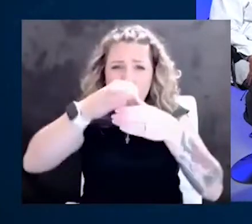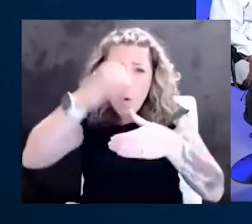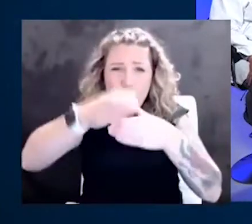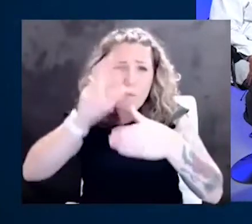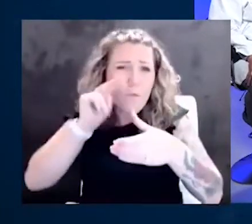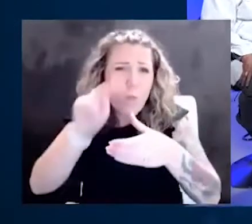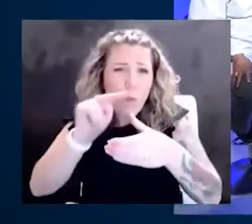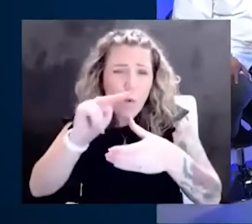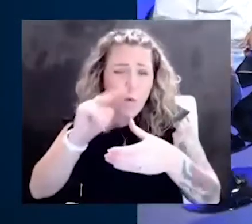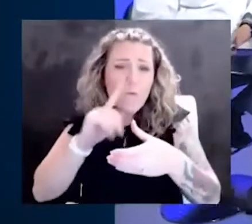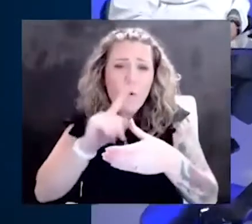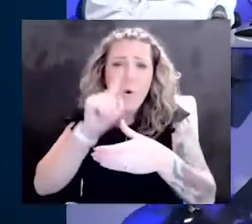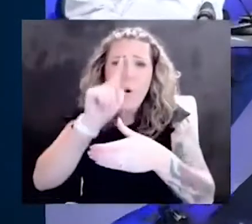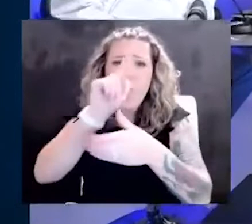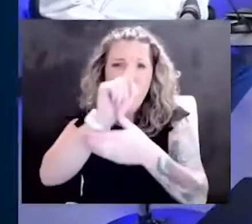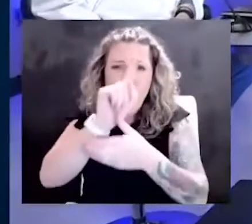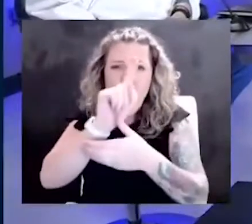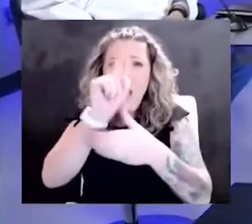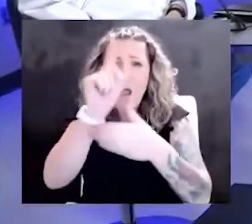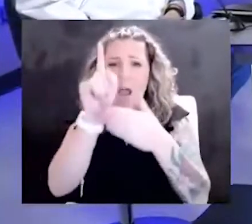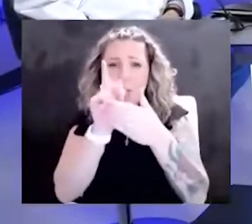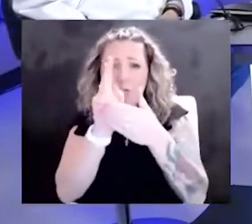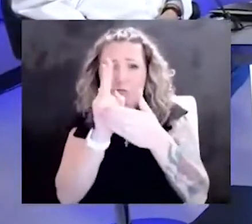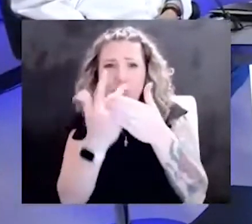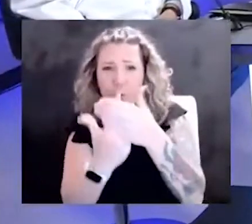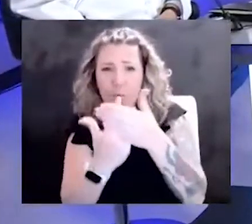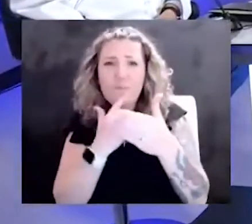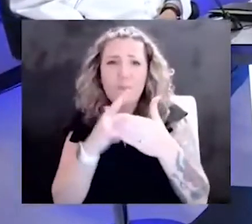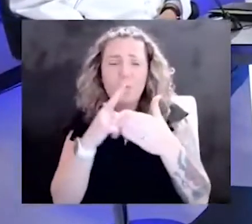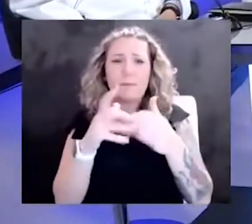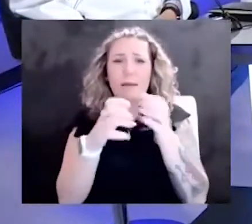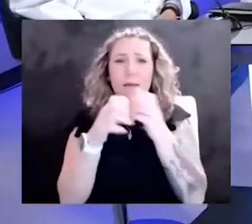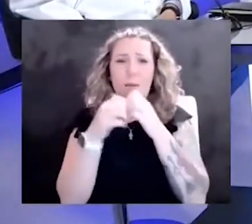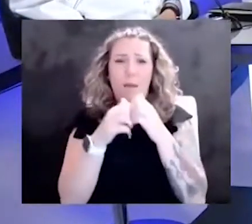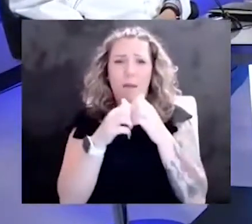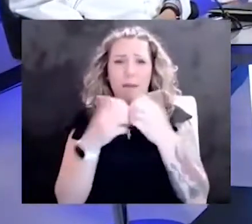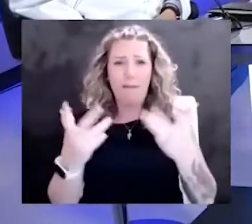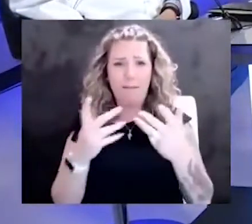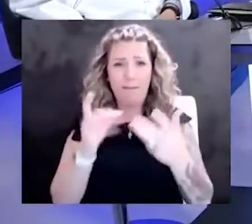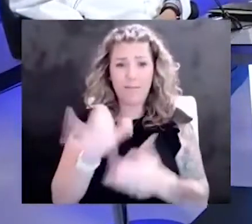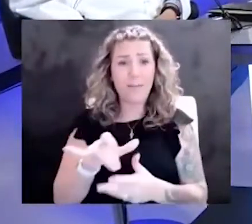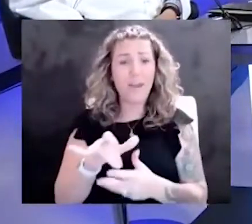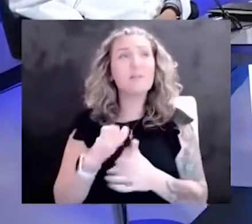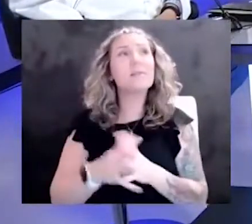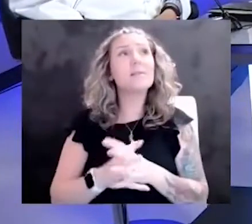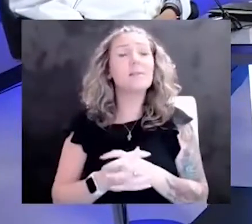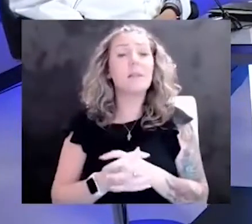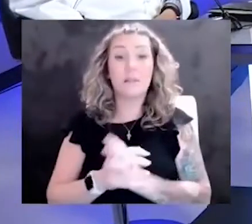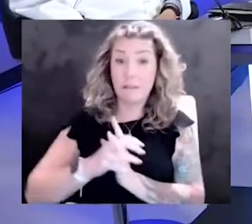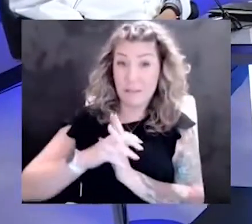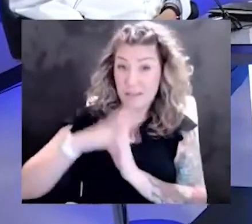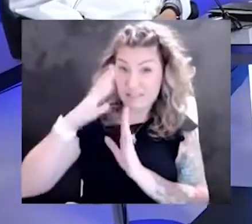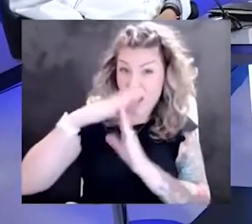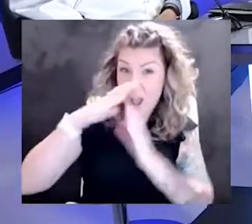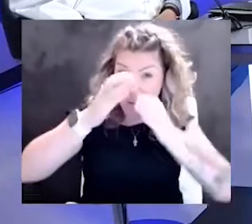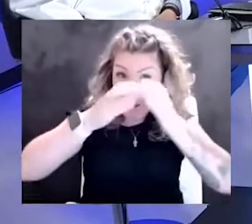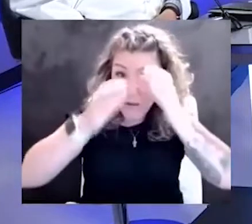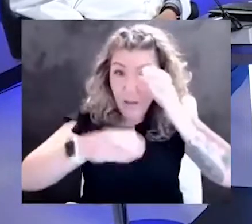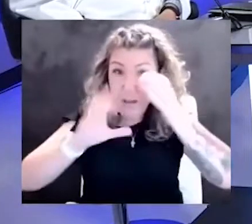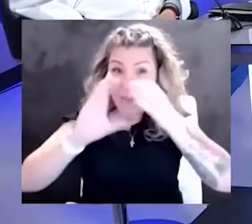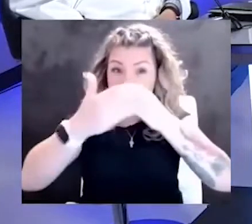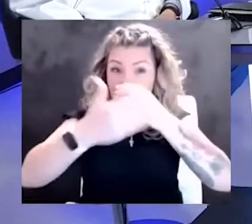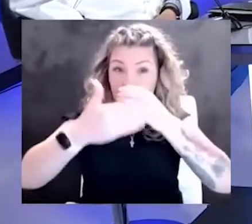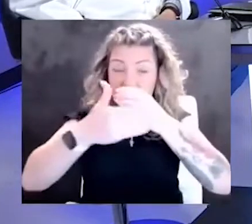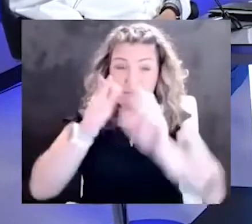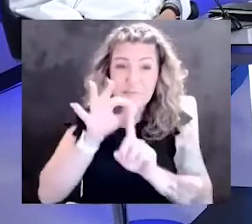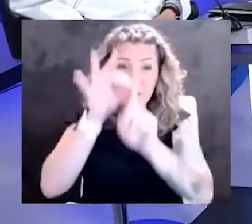1, 2, 3. Right, so those combine together, and then that is what is on the top there and on the outside, especially that blue area, is what we call